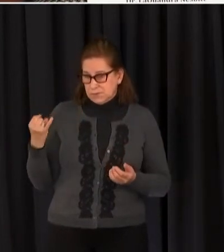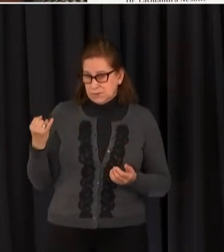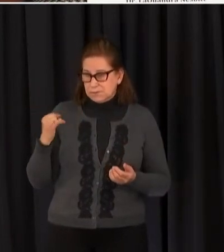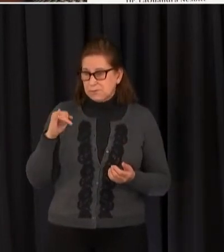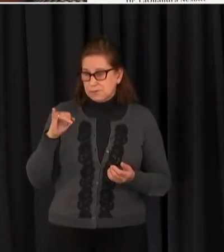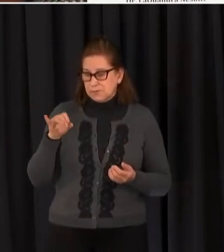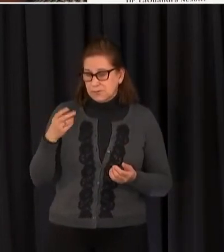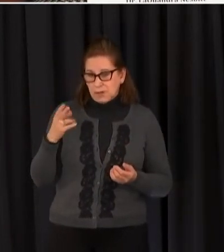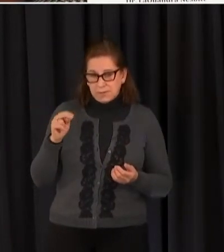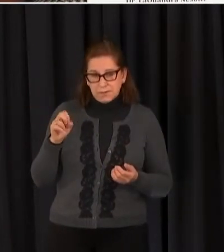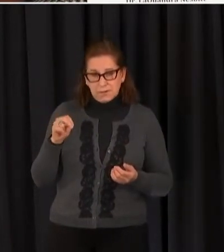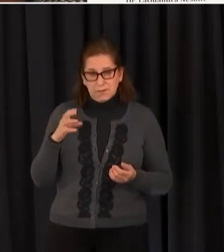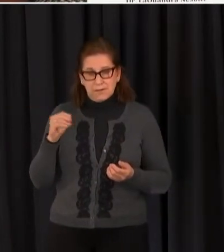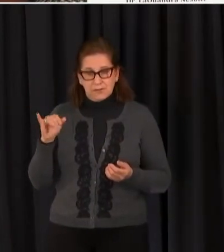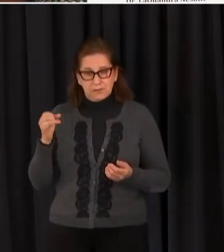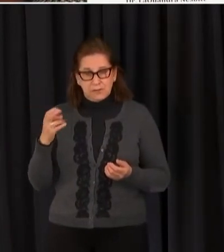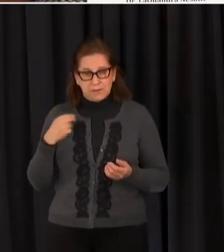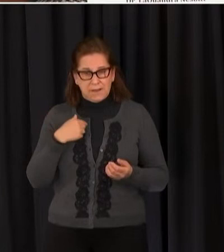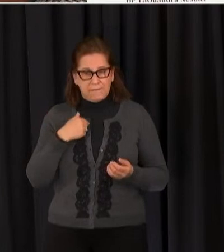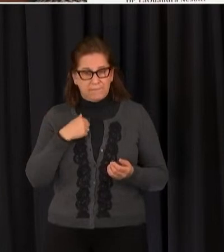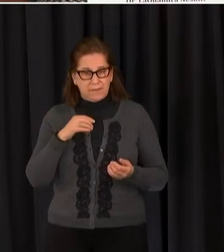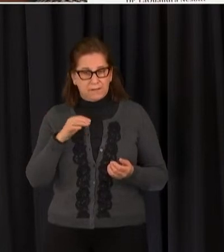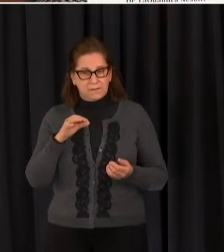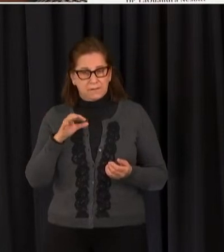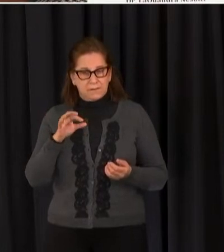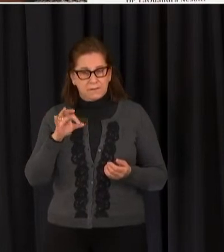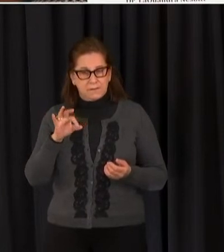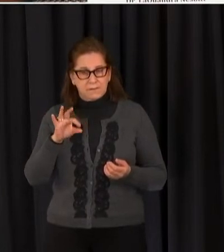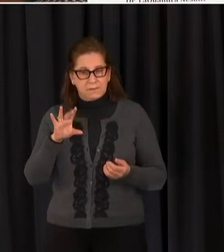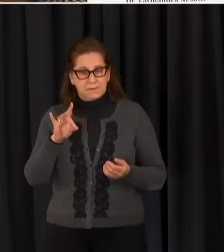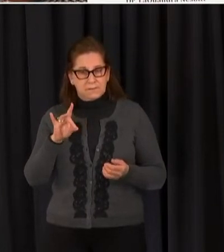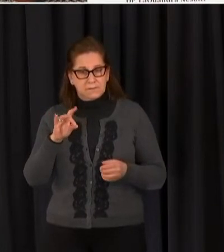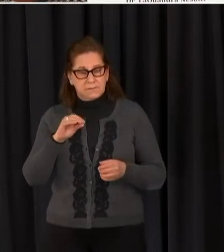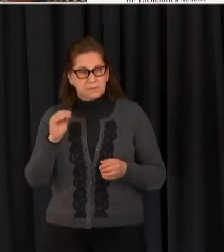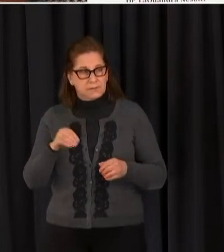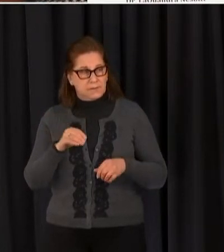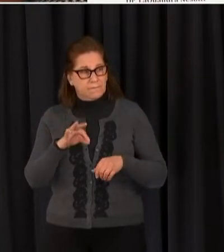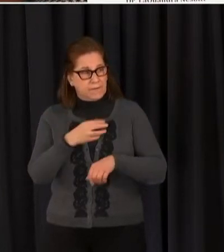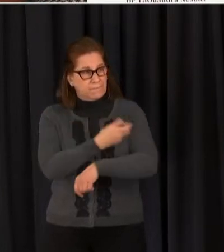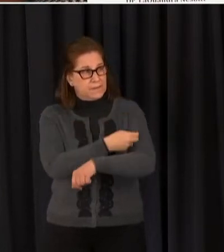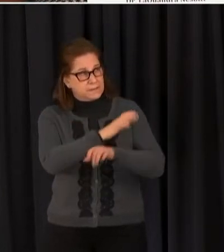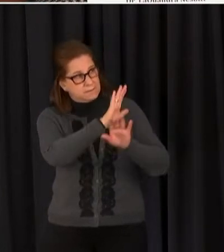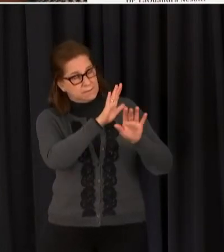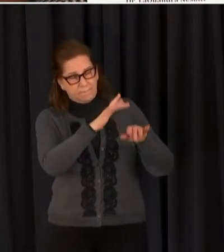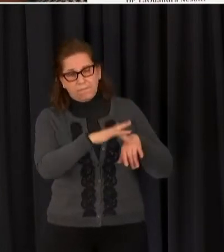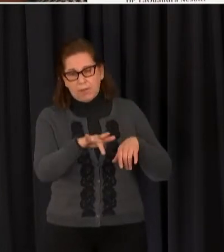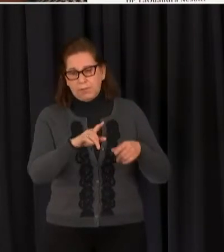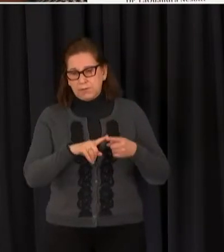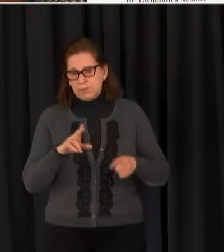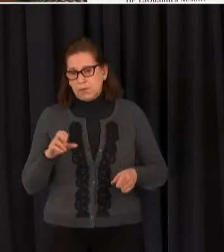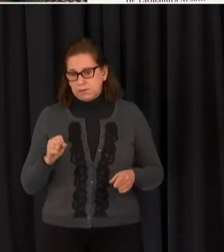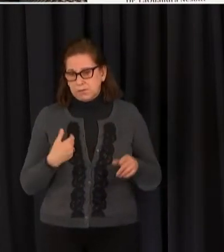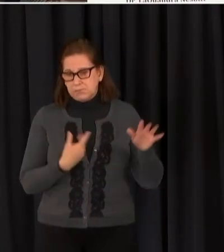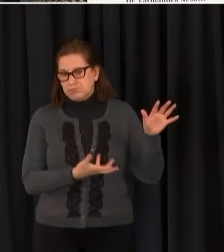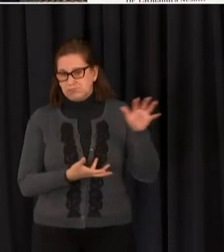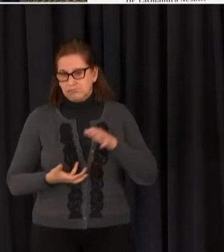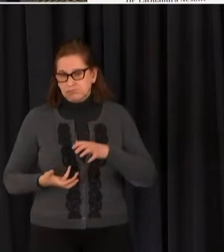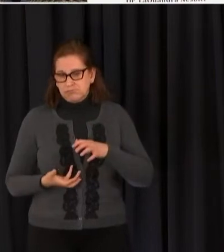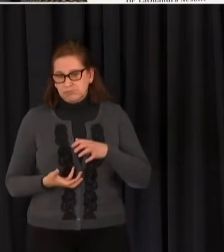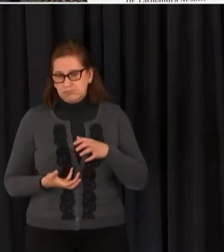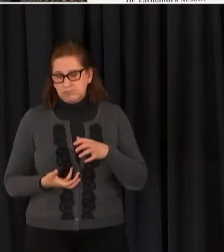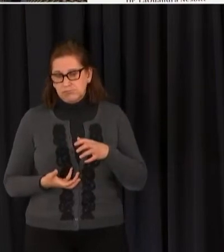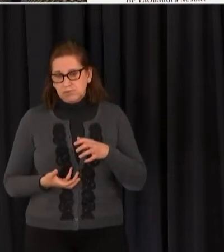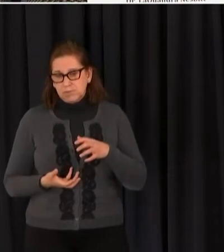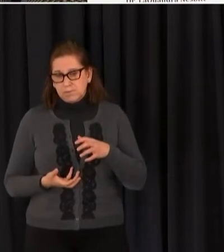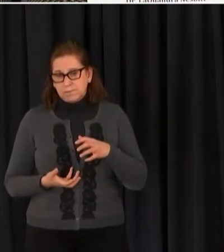average about 98% or more of the vaccine that's available to us. Some weeks we may hold back on ordering something if we have a